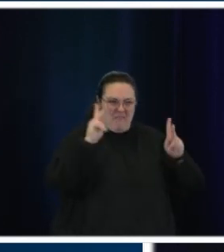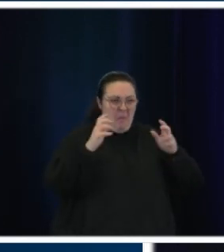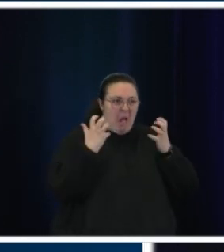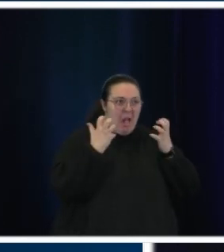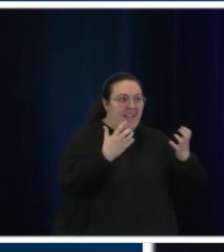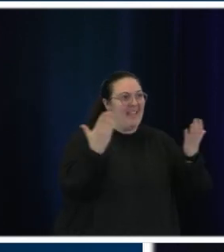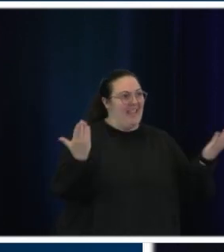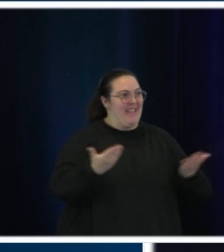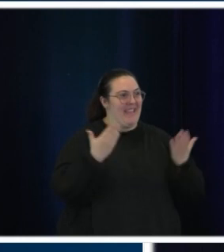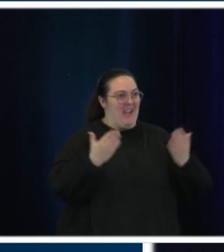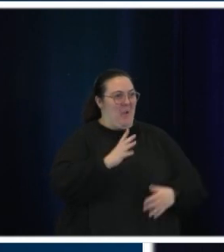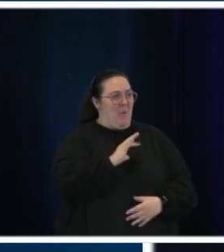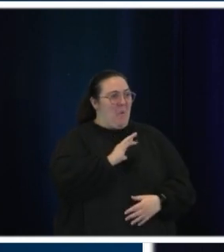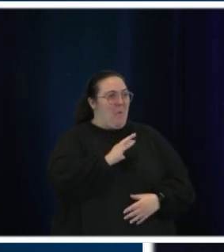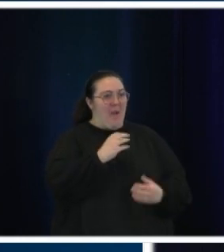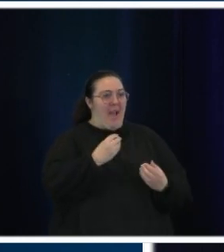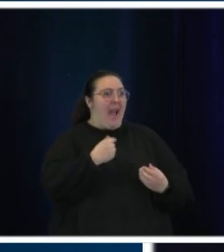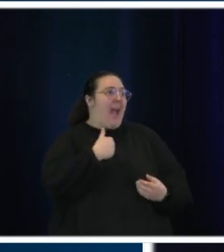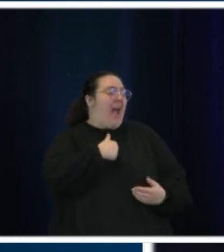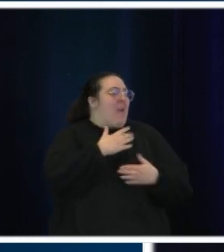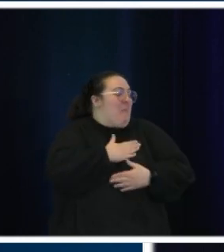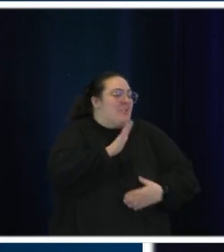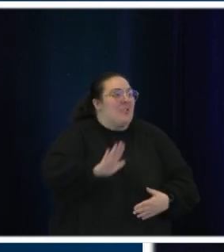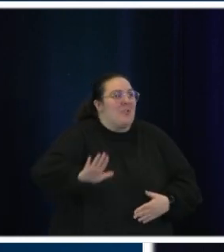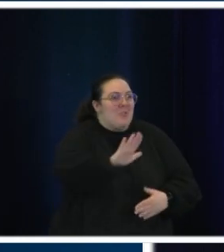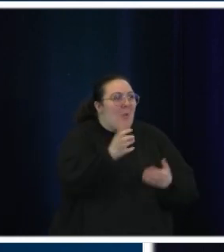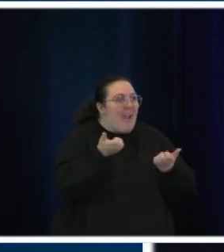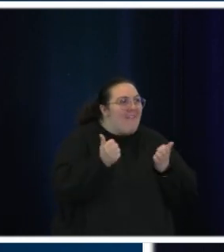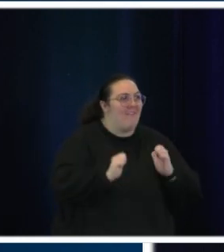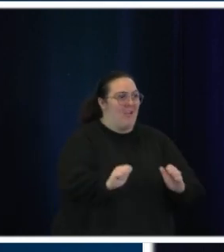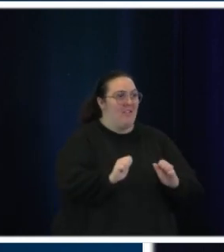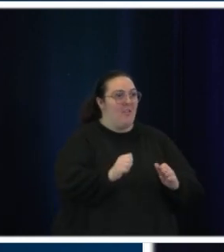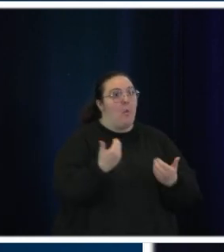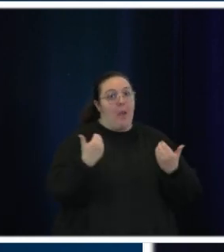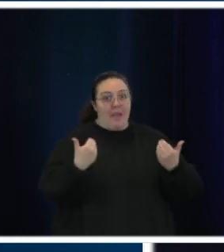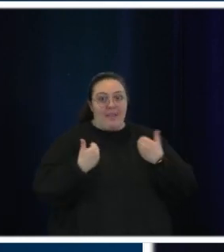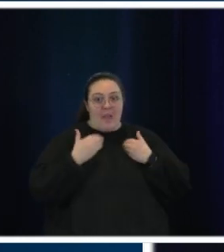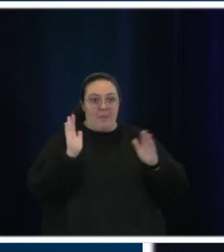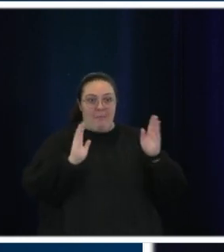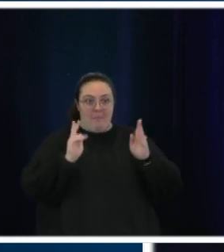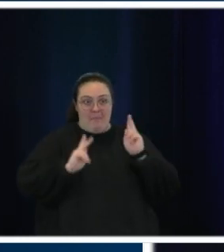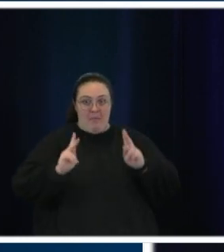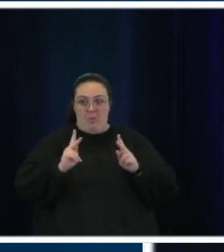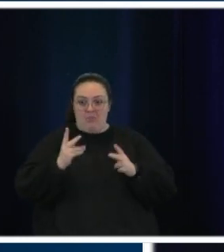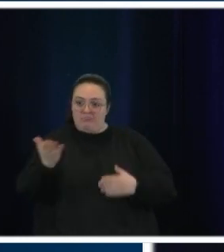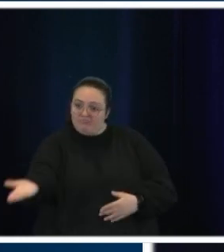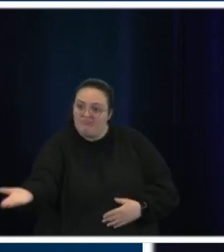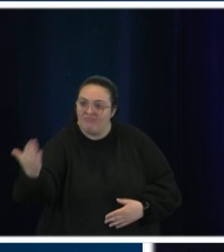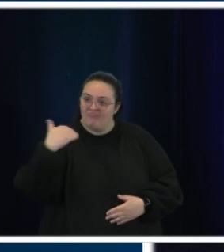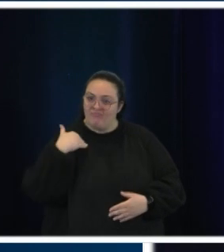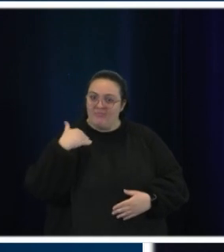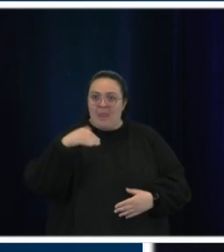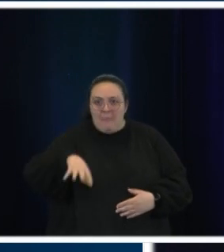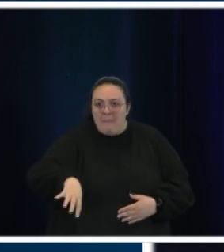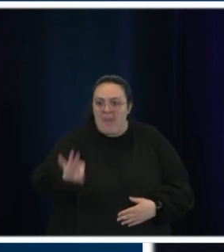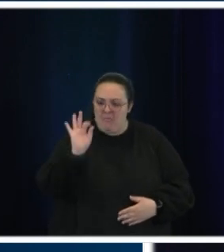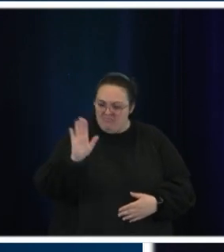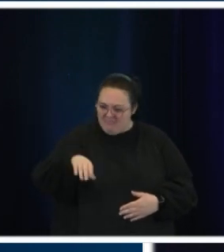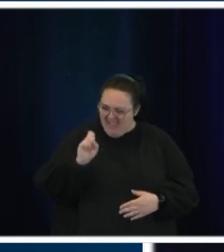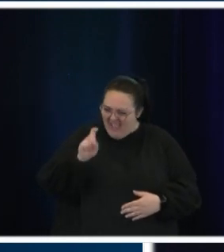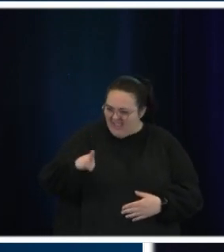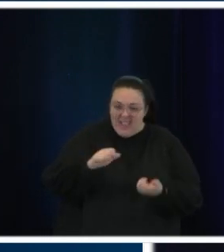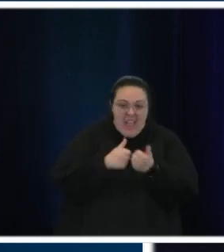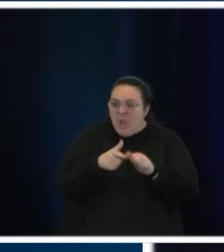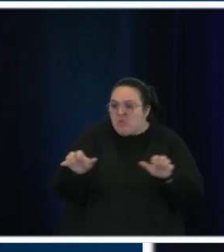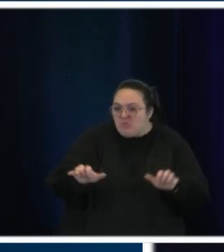I appreciate all the efforts they're doing. Grab a young person, even if you don't have children. Grab someone you know. Pick them up. Ask them how they're doing.